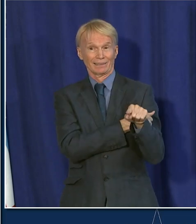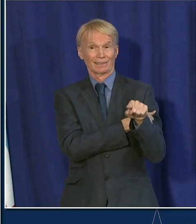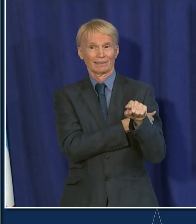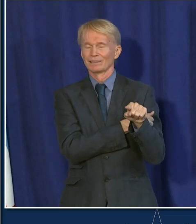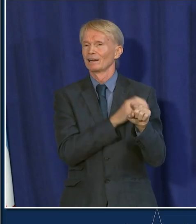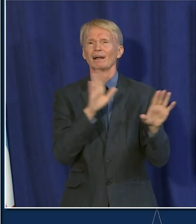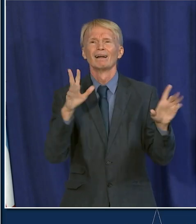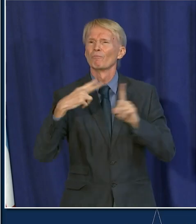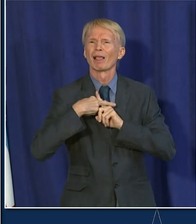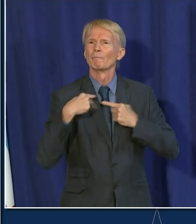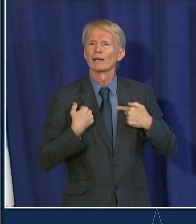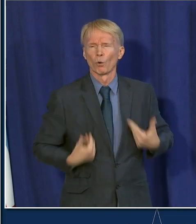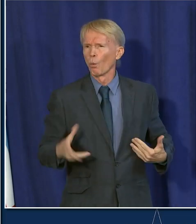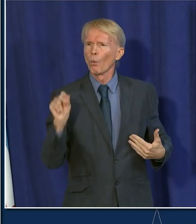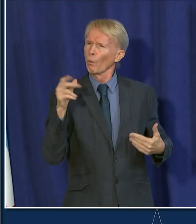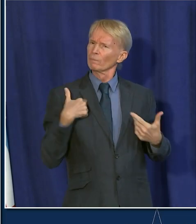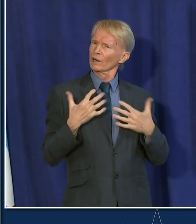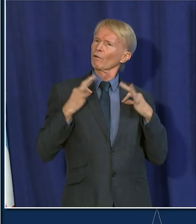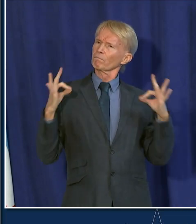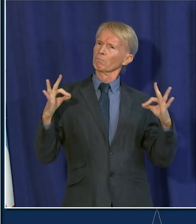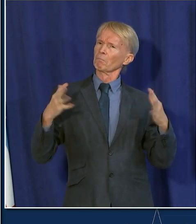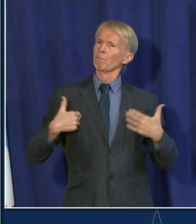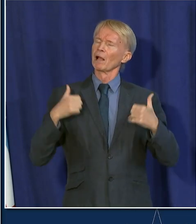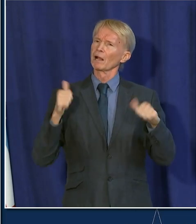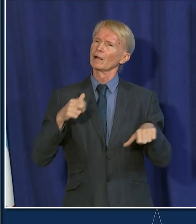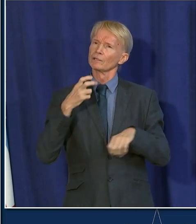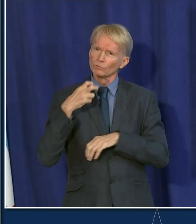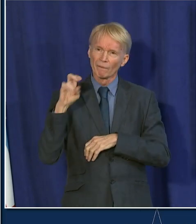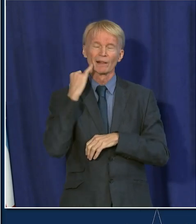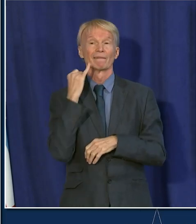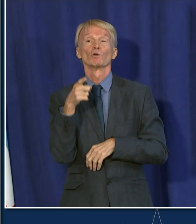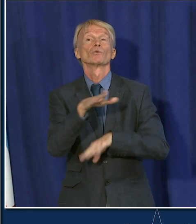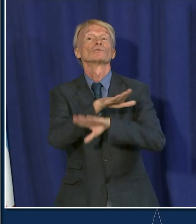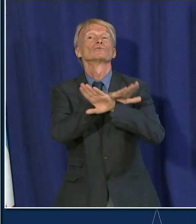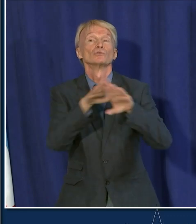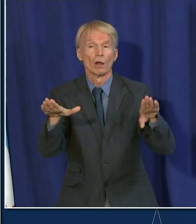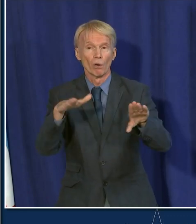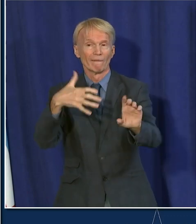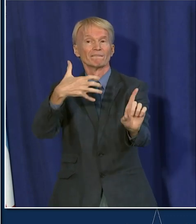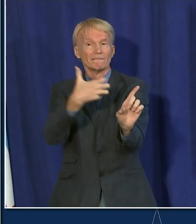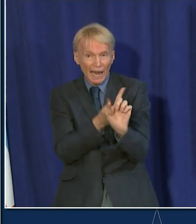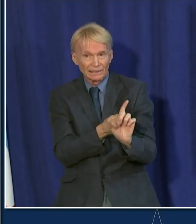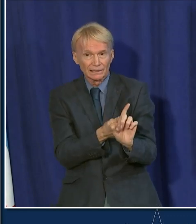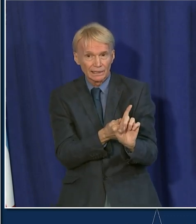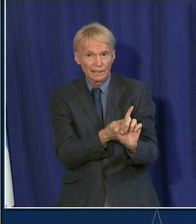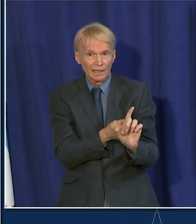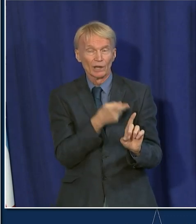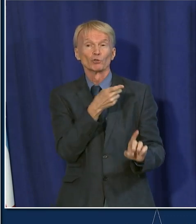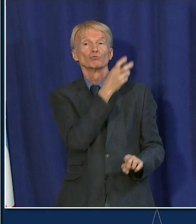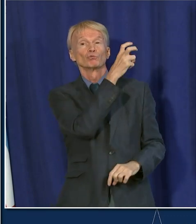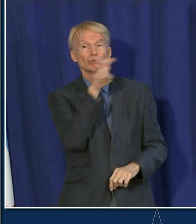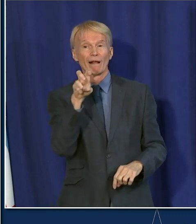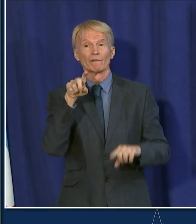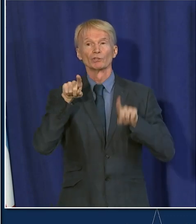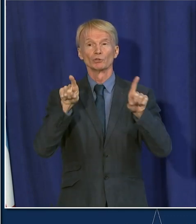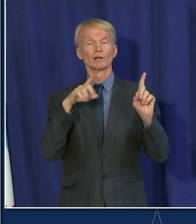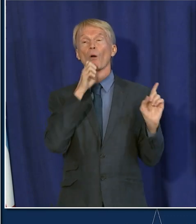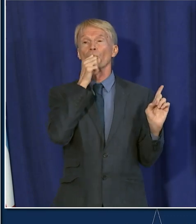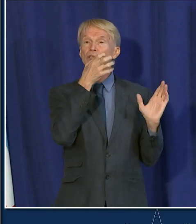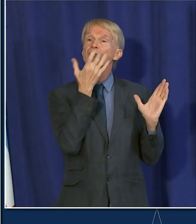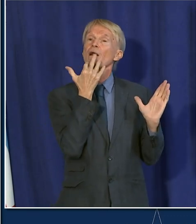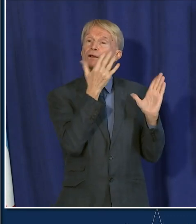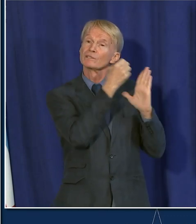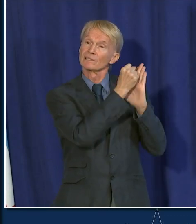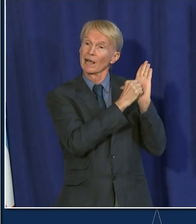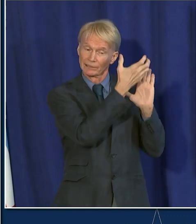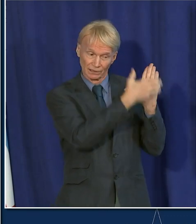not apply. For people who are unvaccinated, if you are traveling from one of these states in orange, you need to